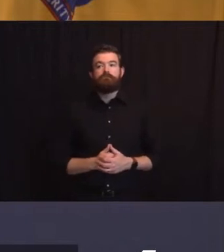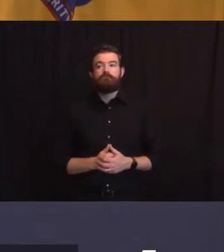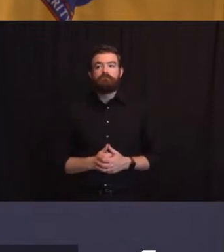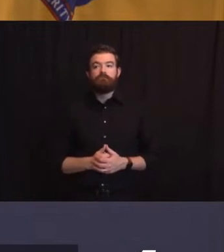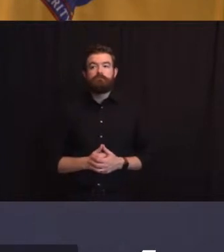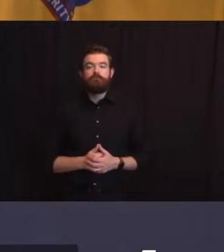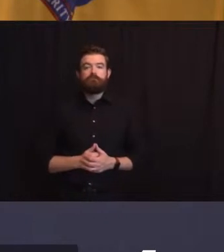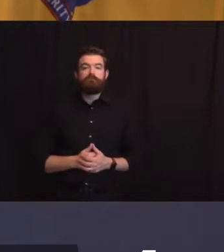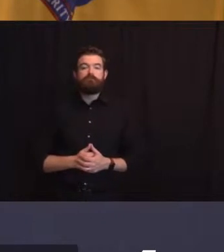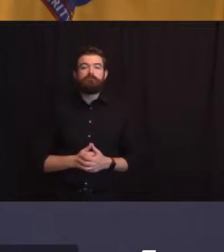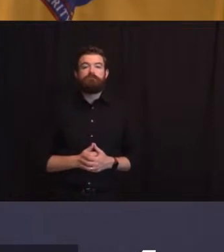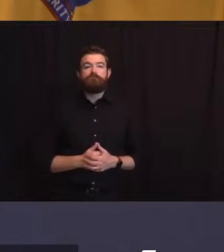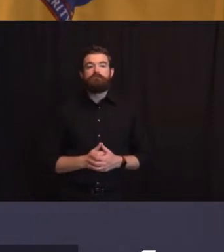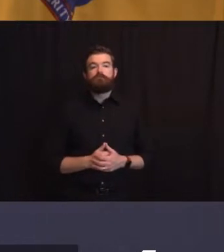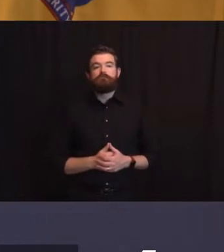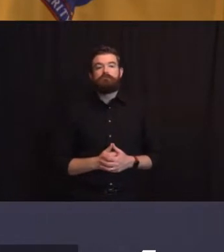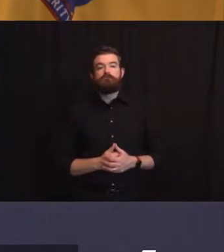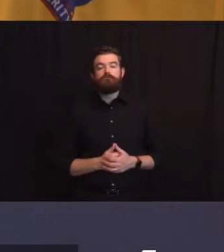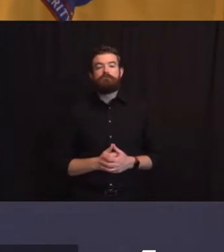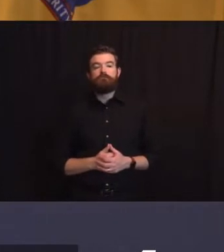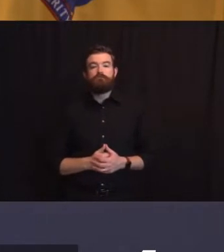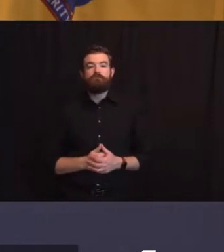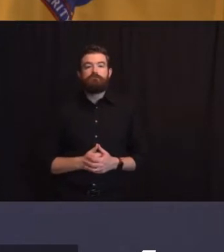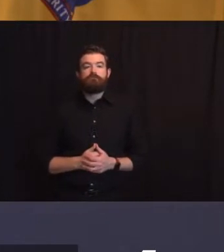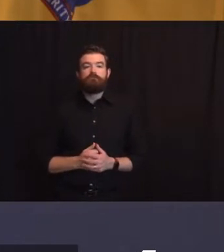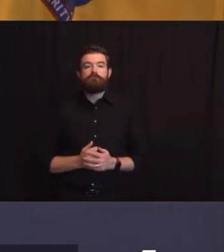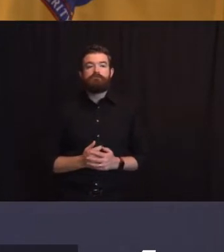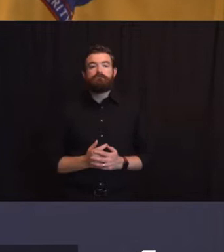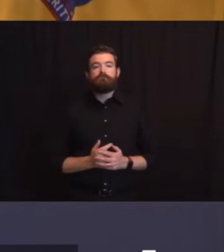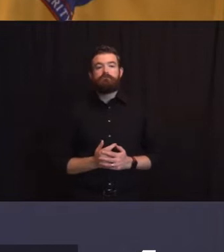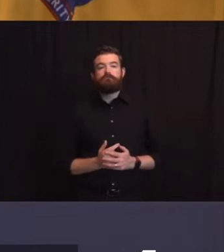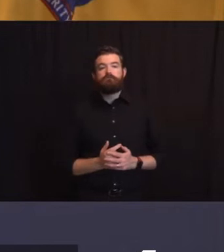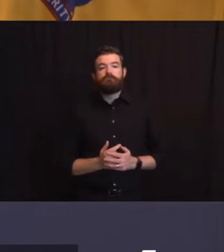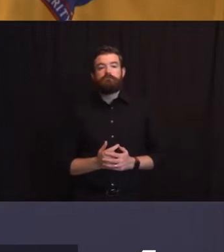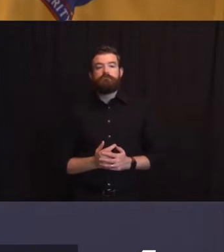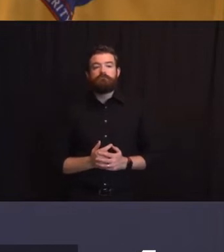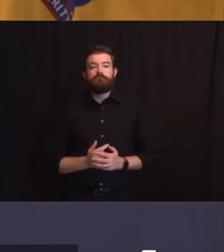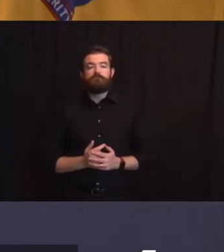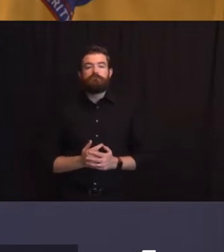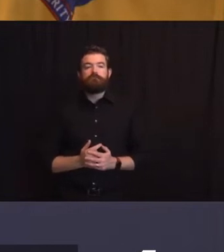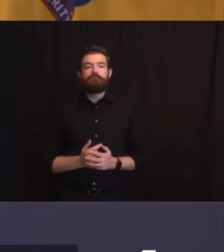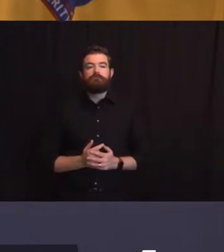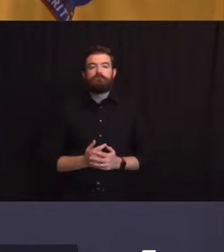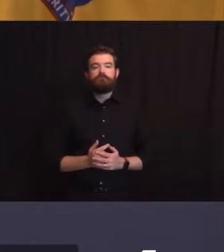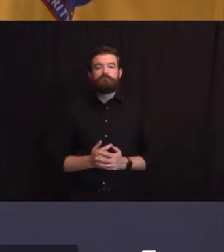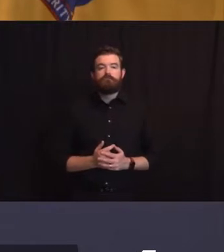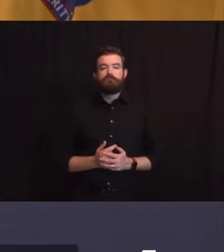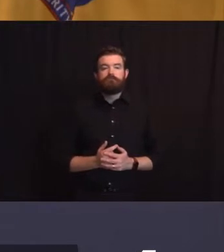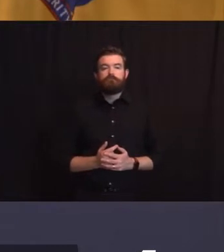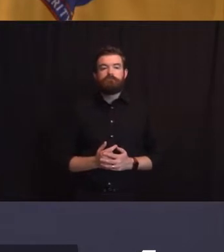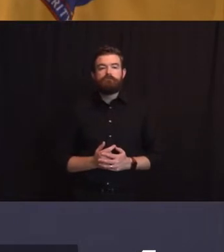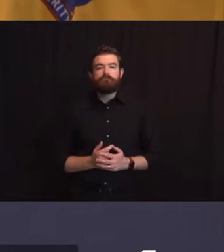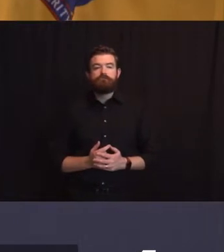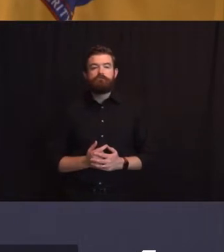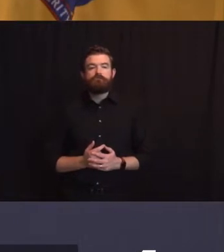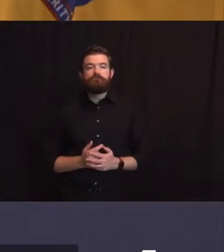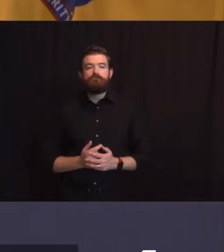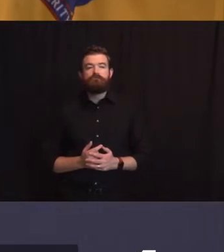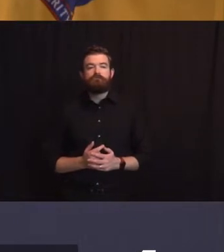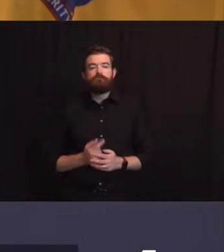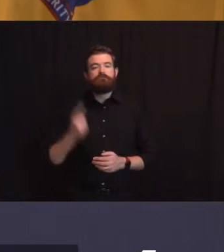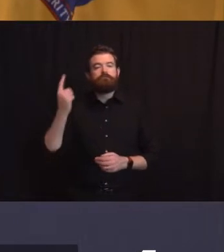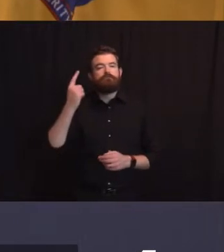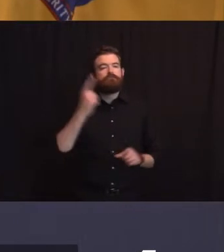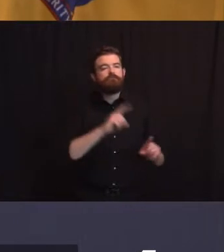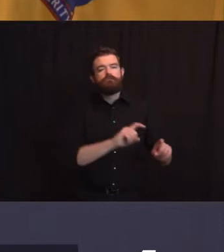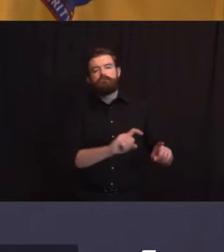the epidemiologist community how long they expected the mask mandate to be in place. And it was a range, but it was all a lot